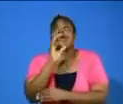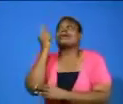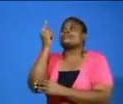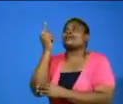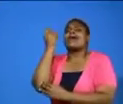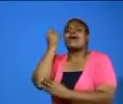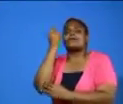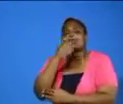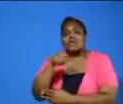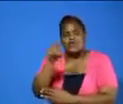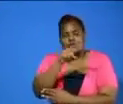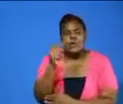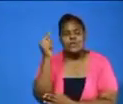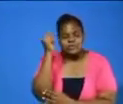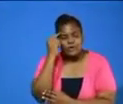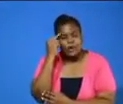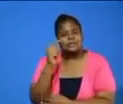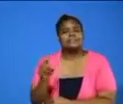rush today.